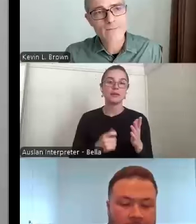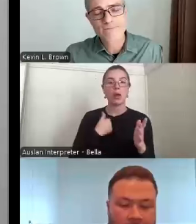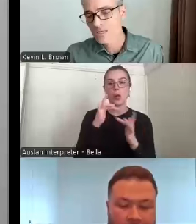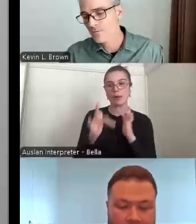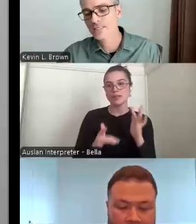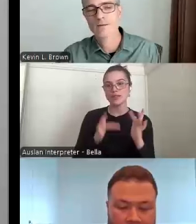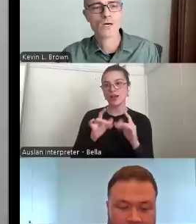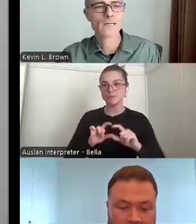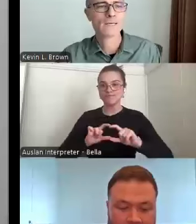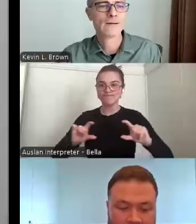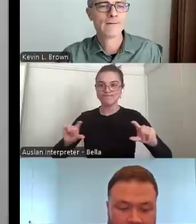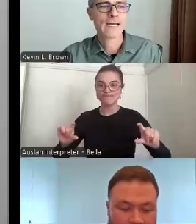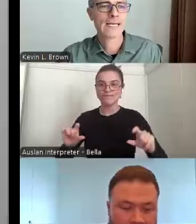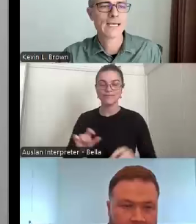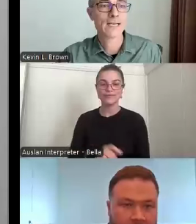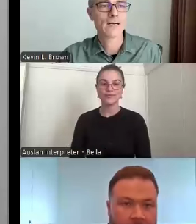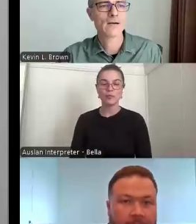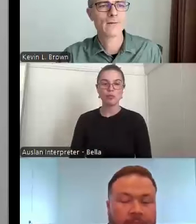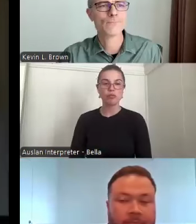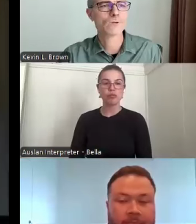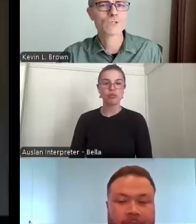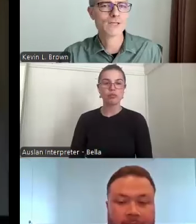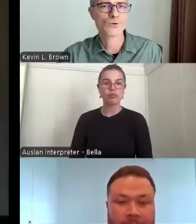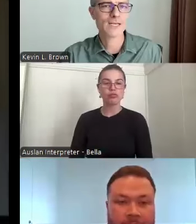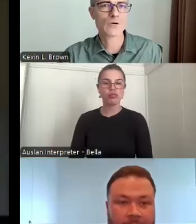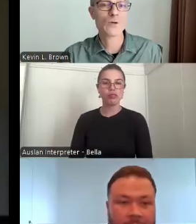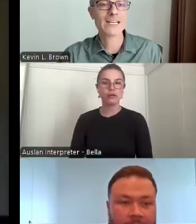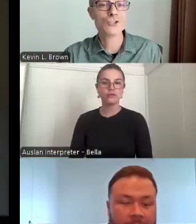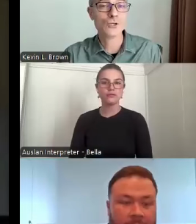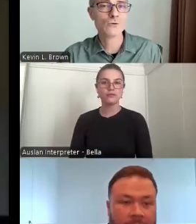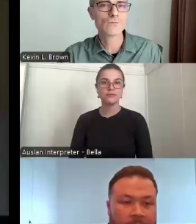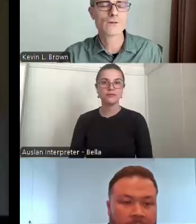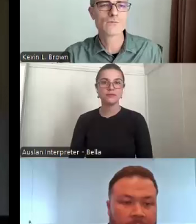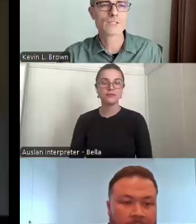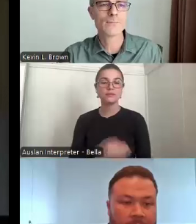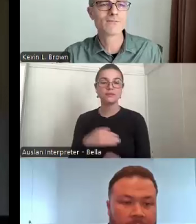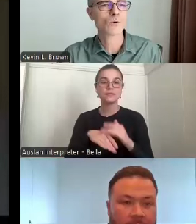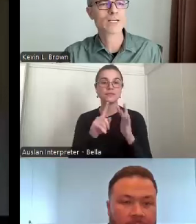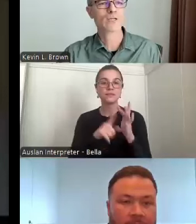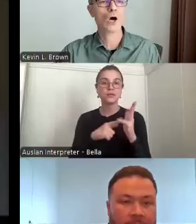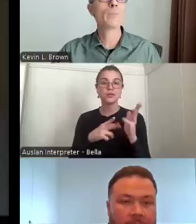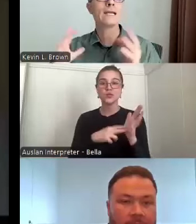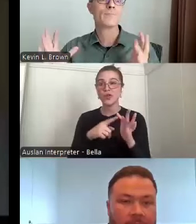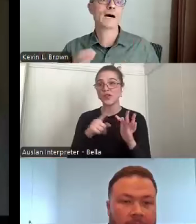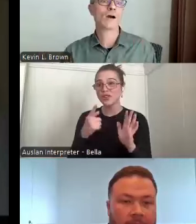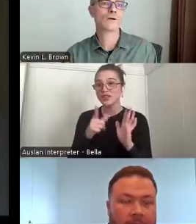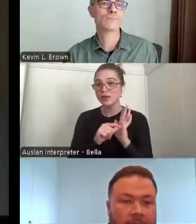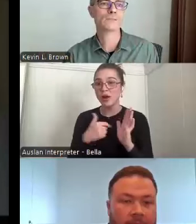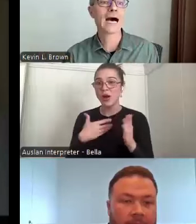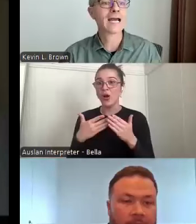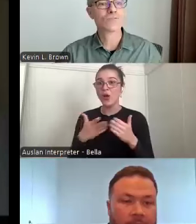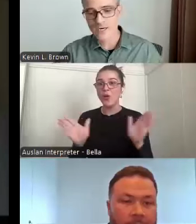fundablefindable.org. So that's the book. And then a special thing we're doing in June for the first time ever, we're actually opening up